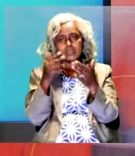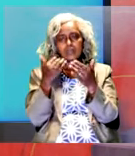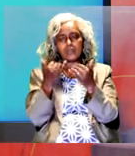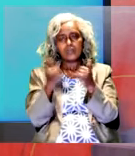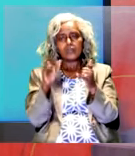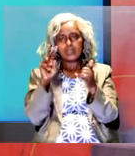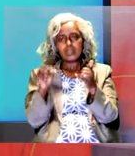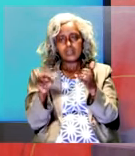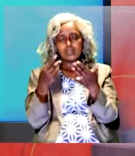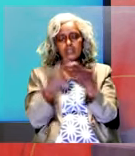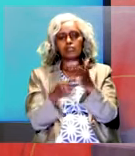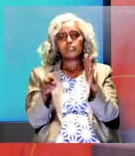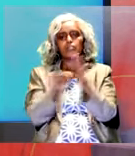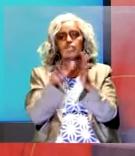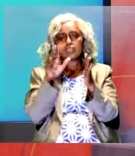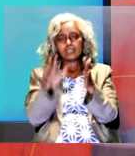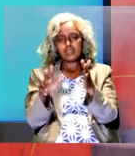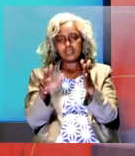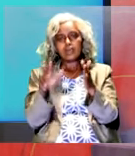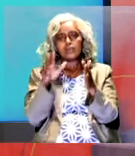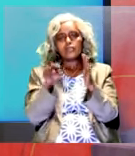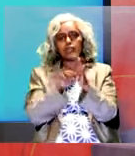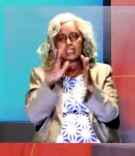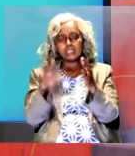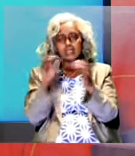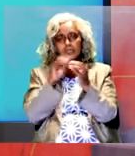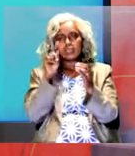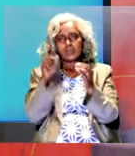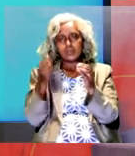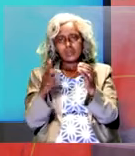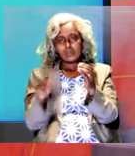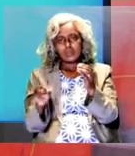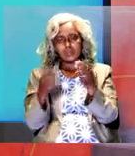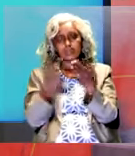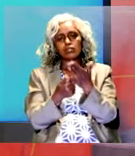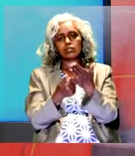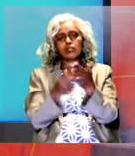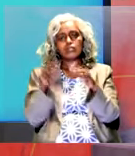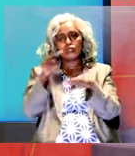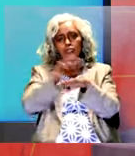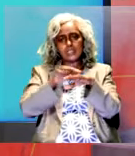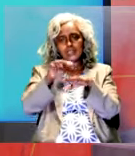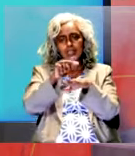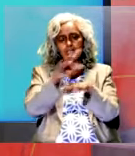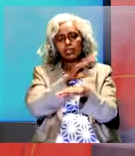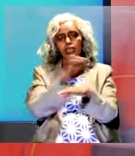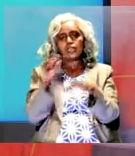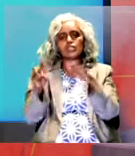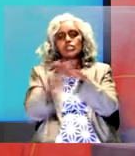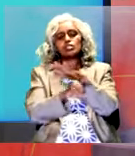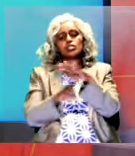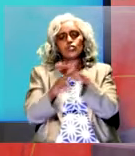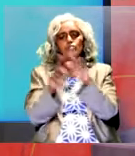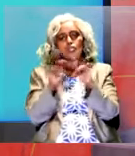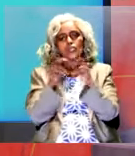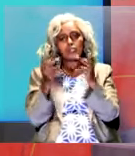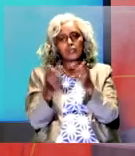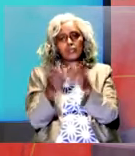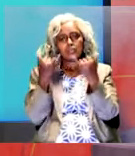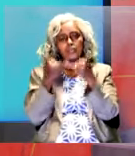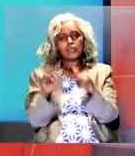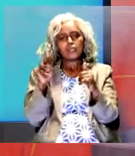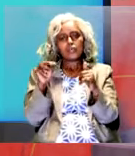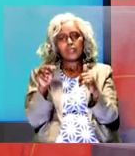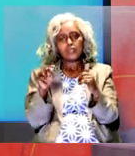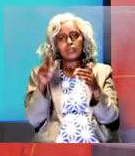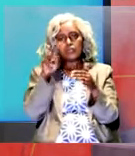over n is minus 3. So minus 3 plus 1 over n on the numerator, and the denominator part, if you divide by